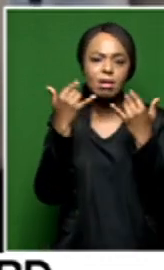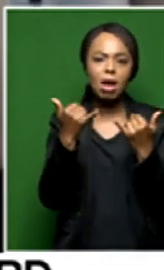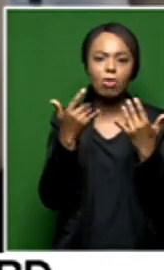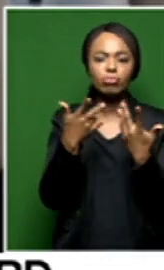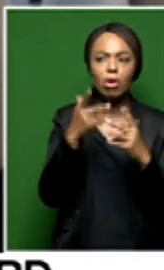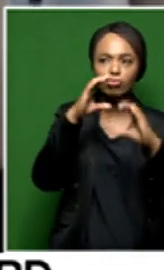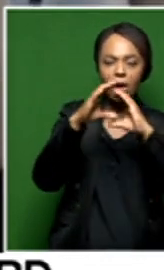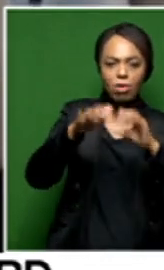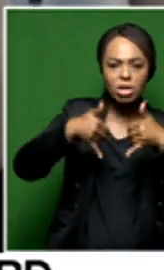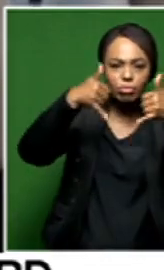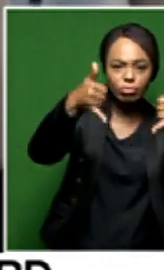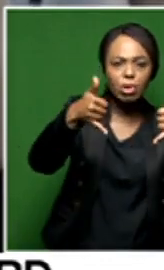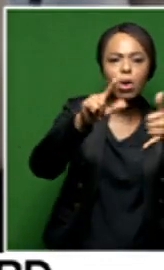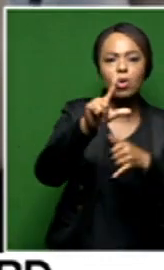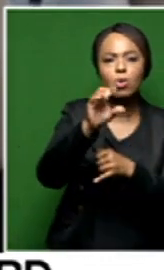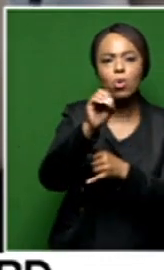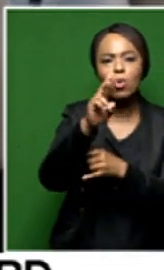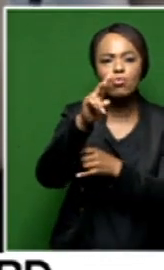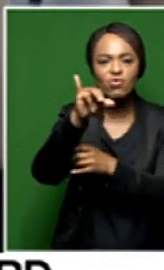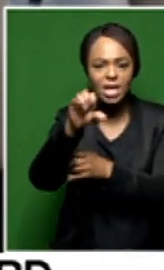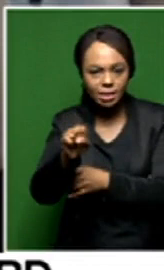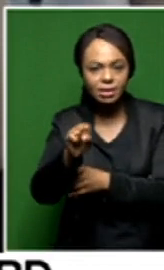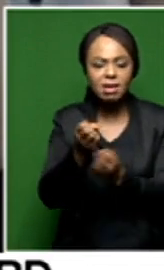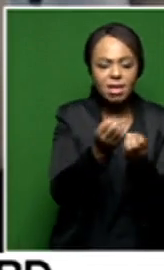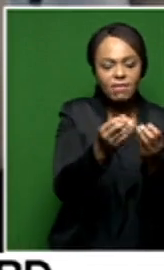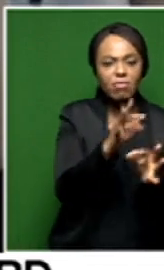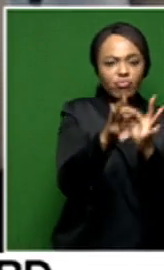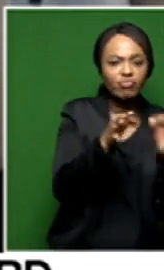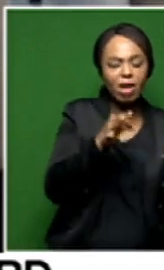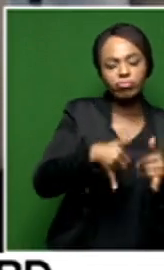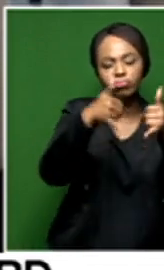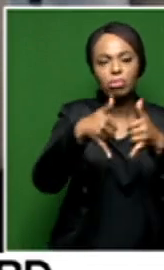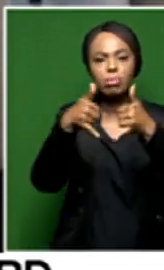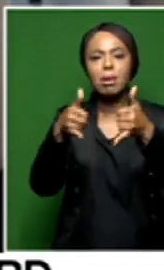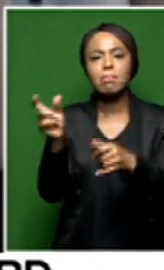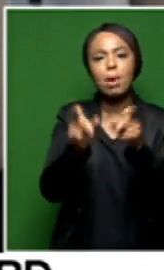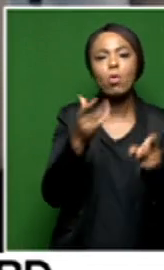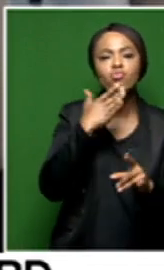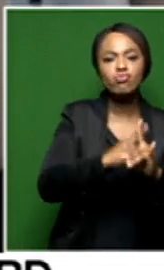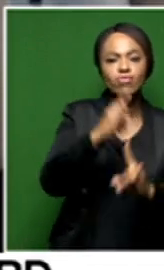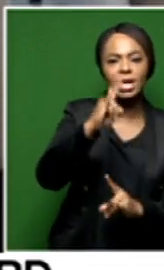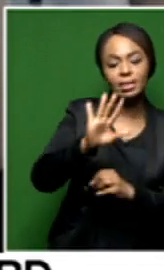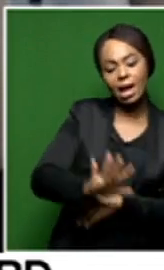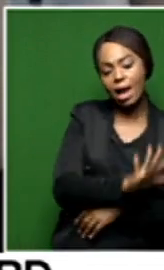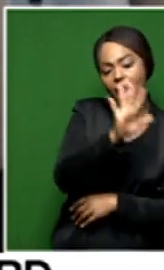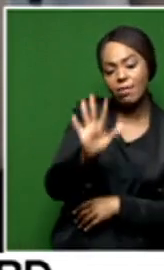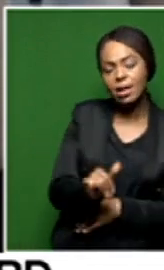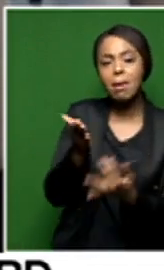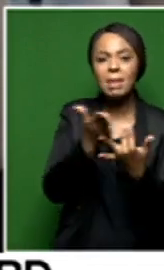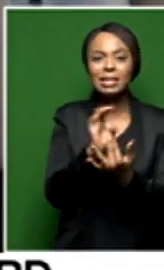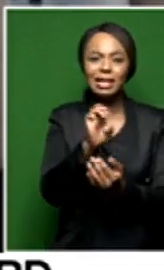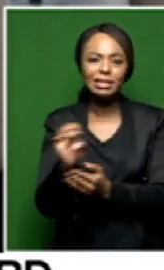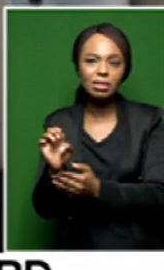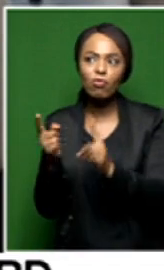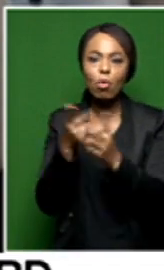Loeries Awards evening where we hand out those prized awards to all of the winners. And we have attendees from across Africa and Middle East, from